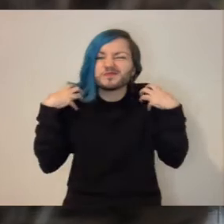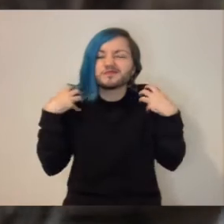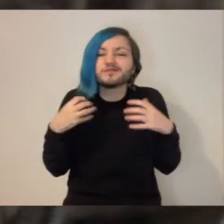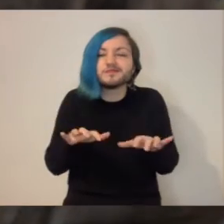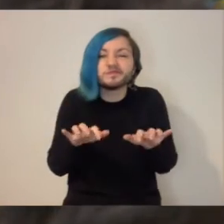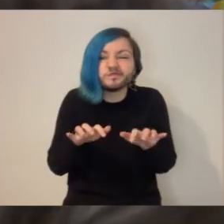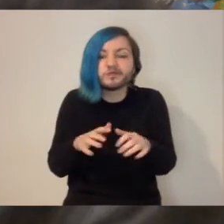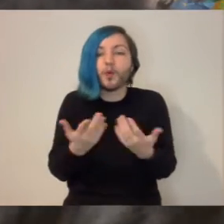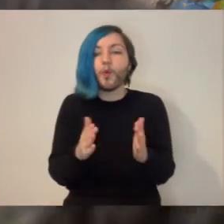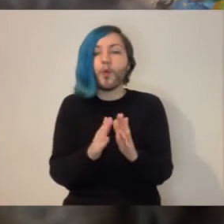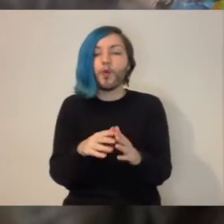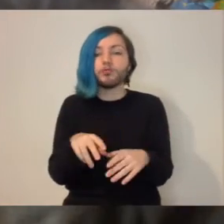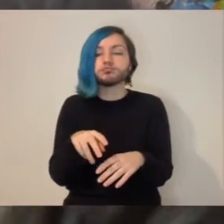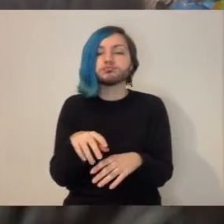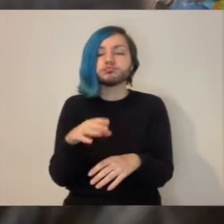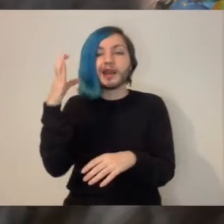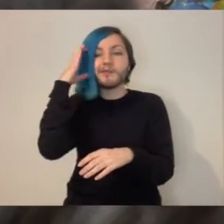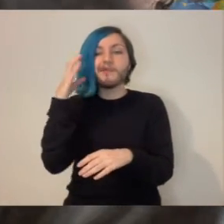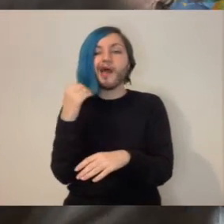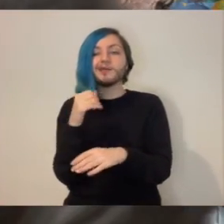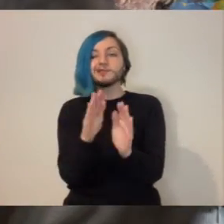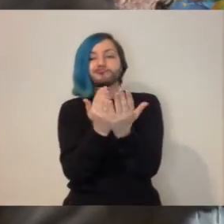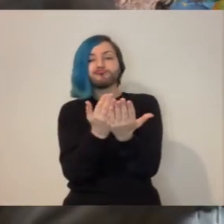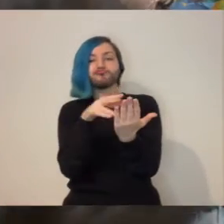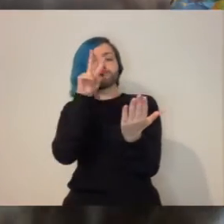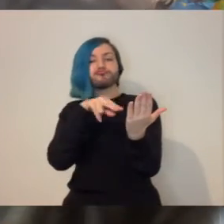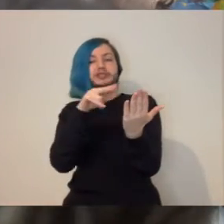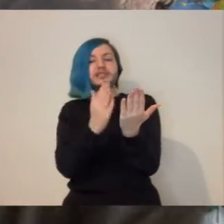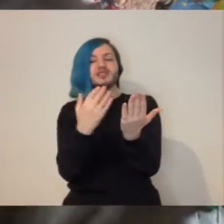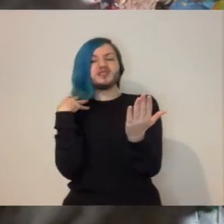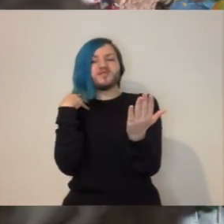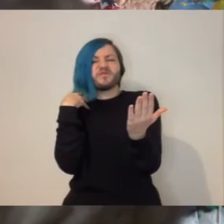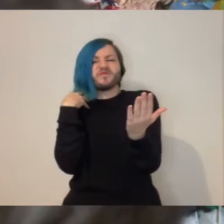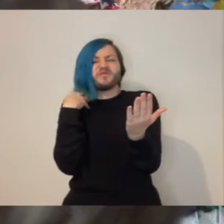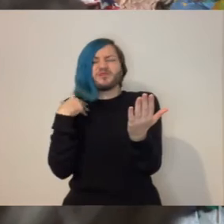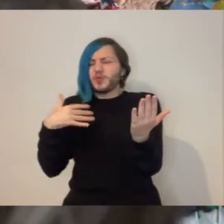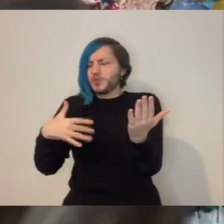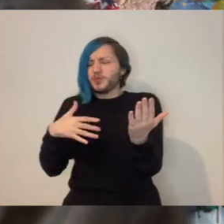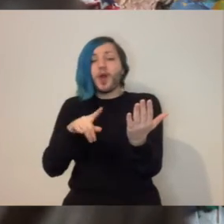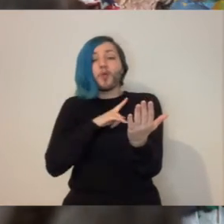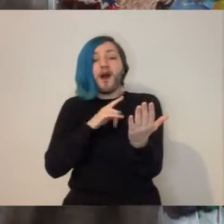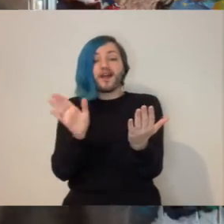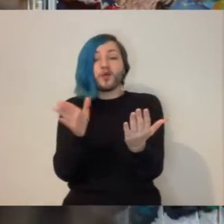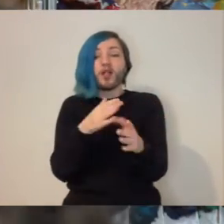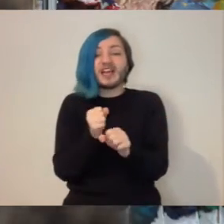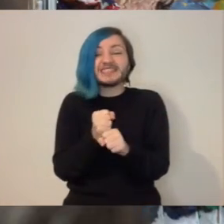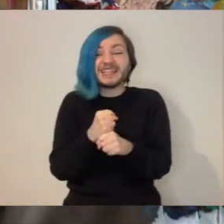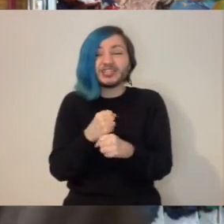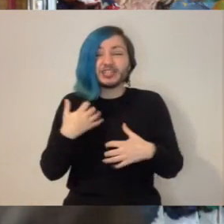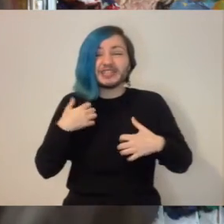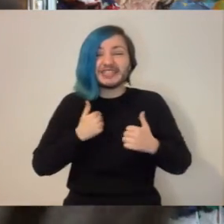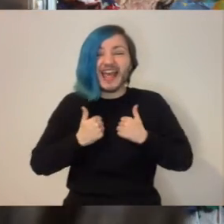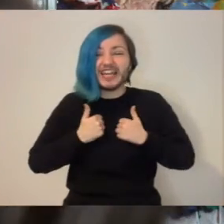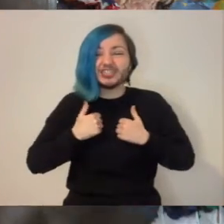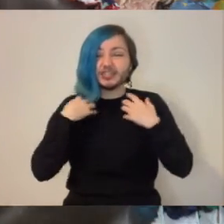or you know, reading a book in bed, and our necks hurting. So that's because all our energy is kept